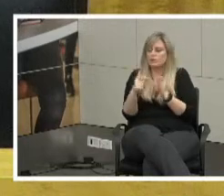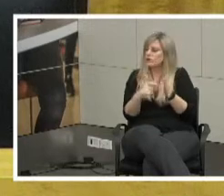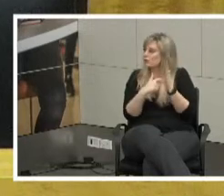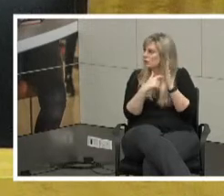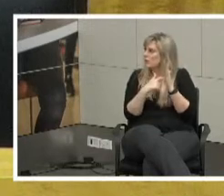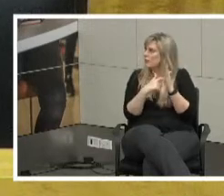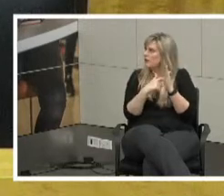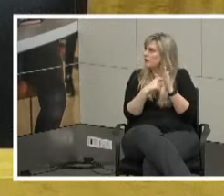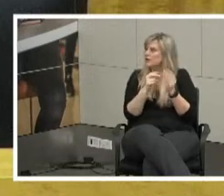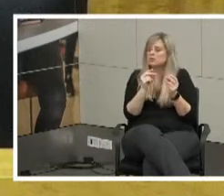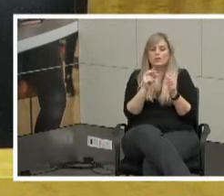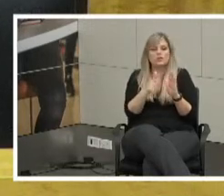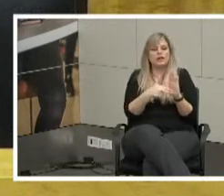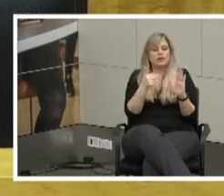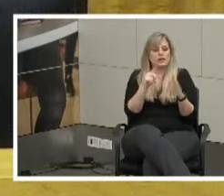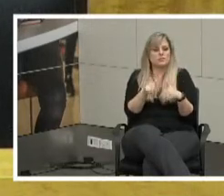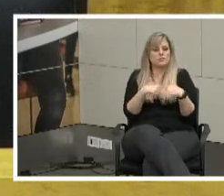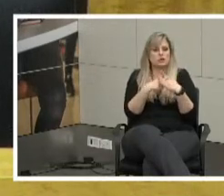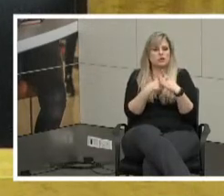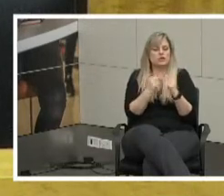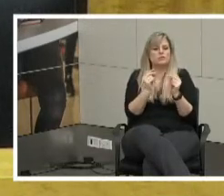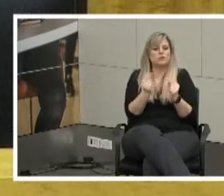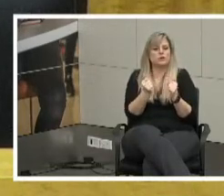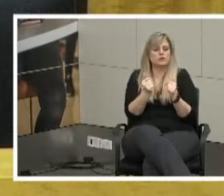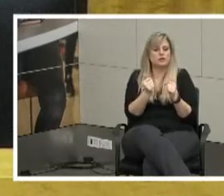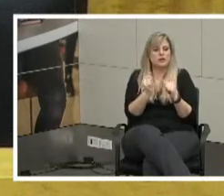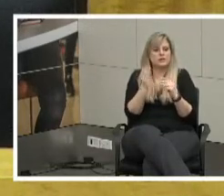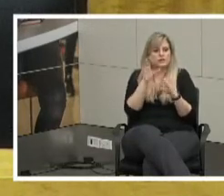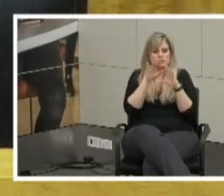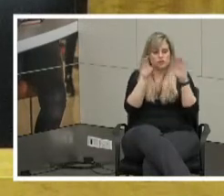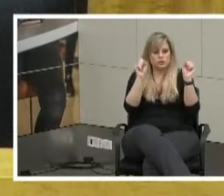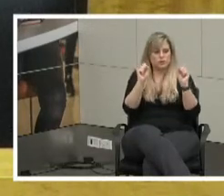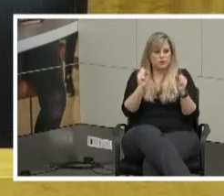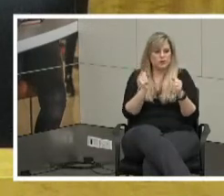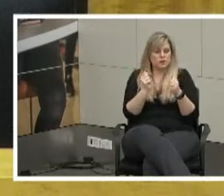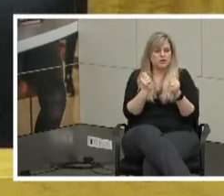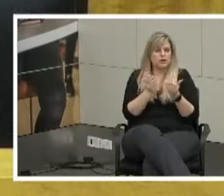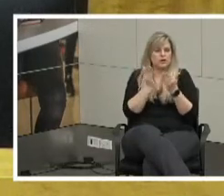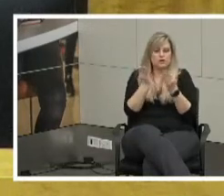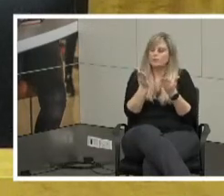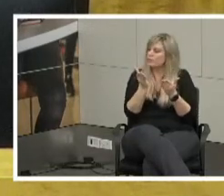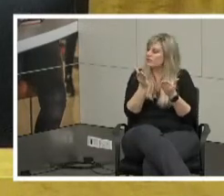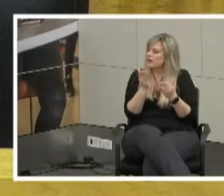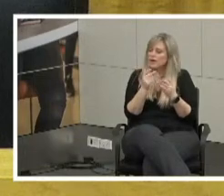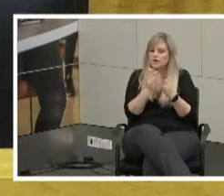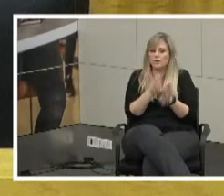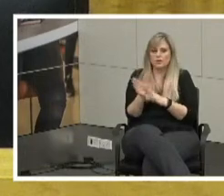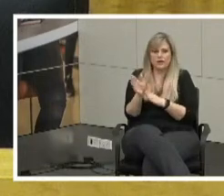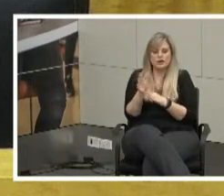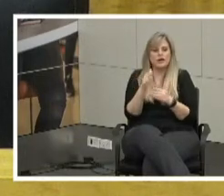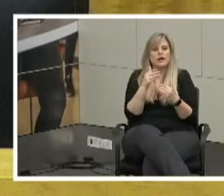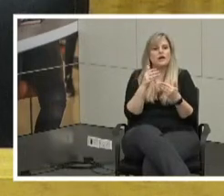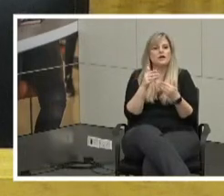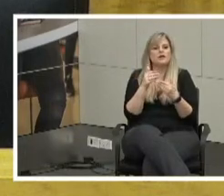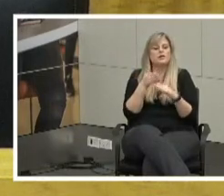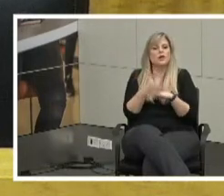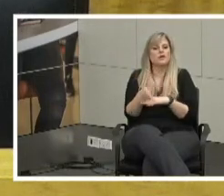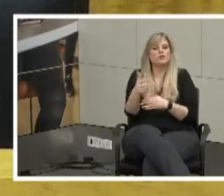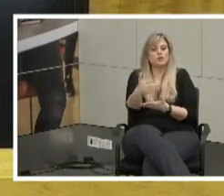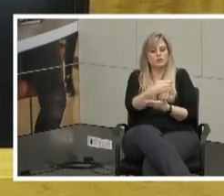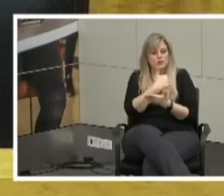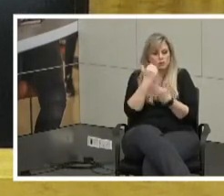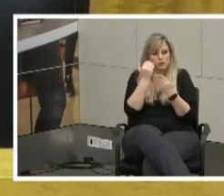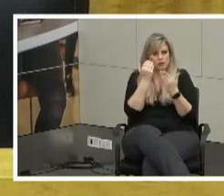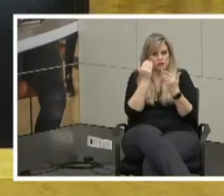the superintendent provide a plan for the implementation of the plan for the impacted families uh after obtaining Community feedback and and submit